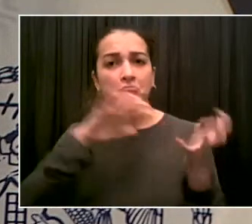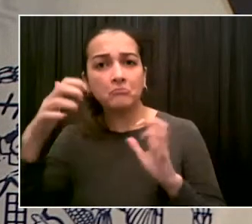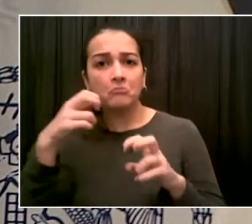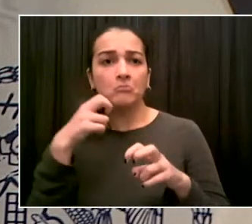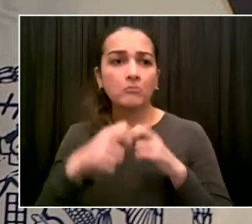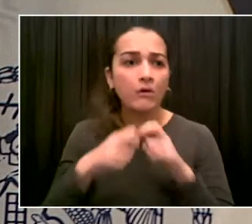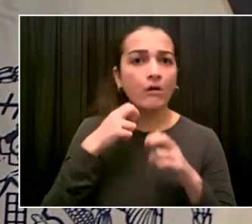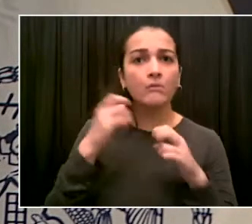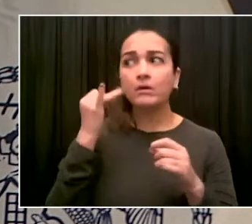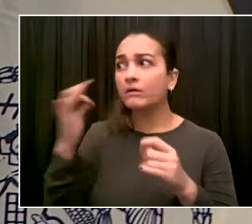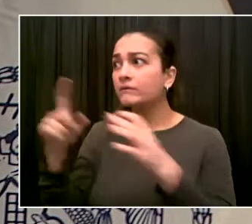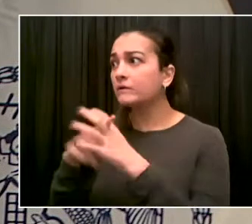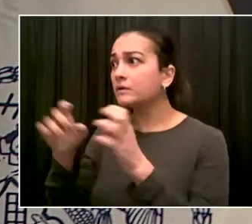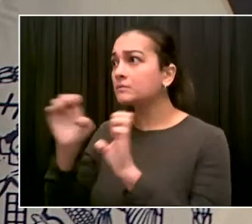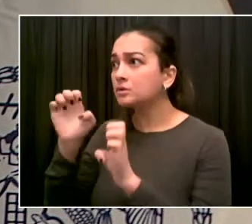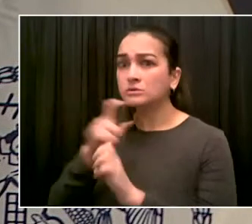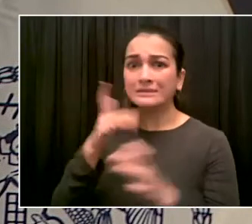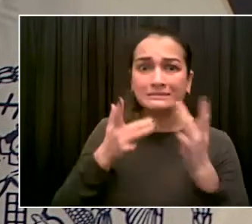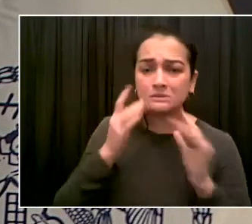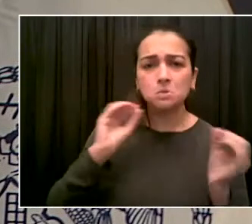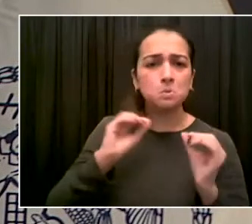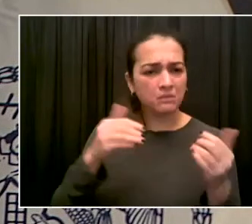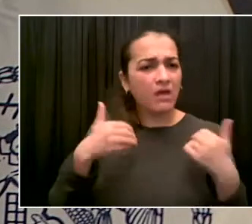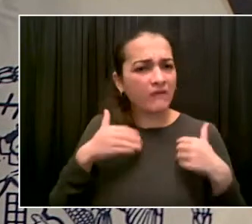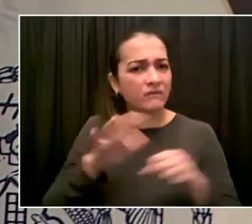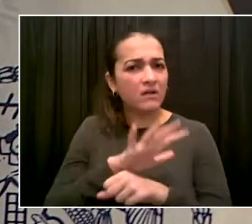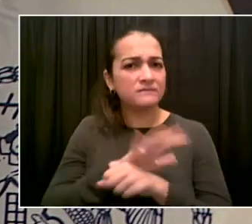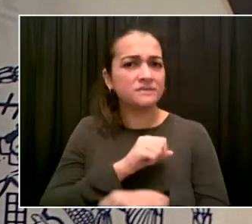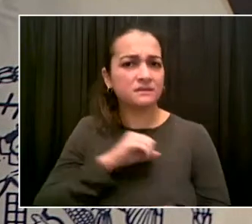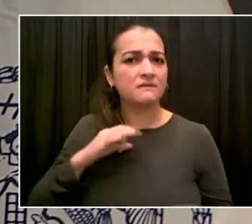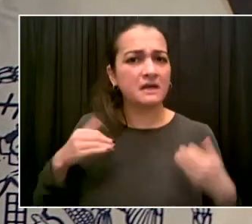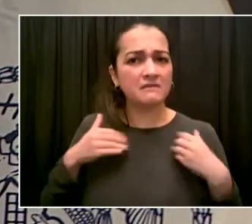ahead. Next, we have Andrew from NBC.